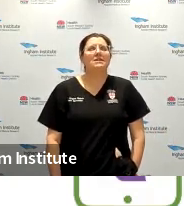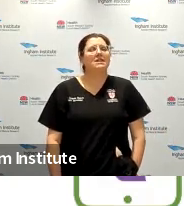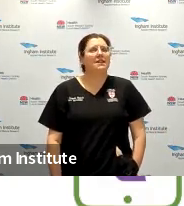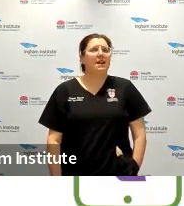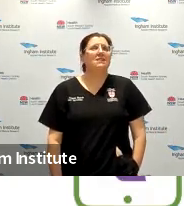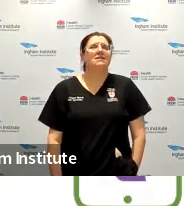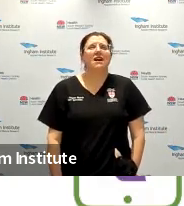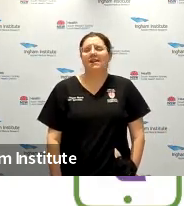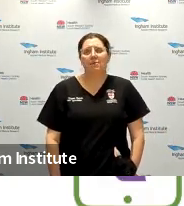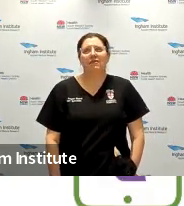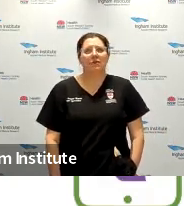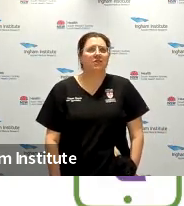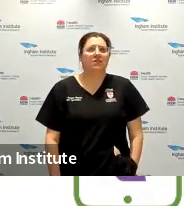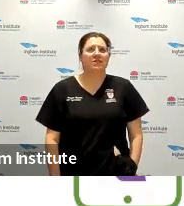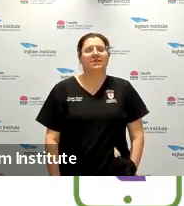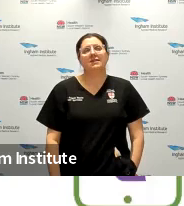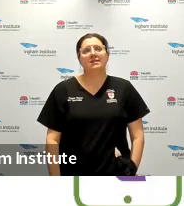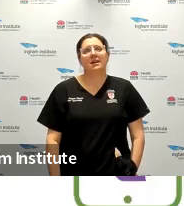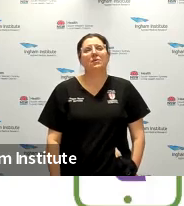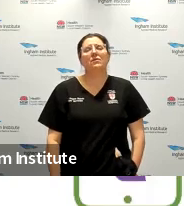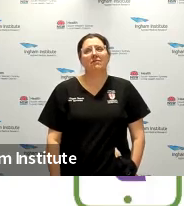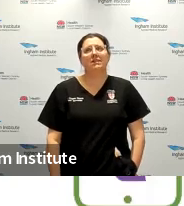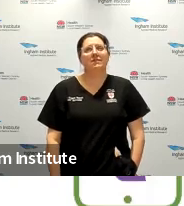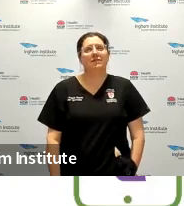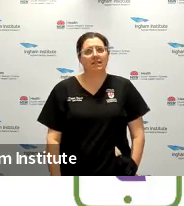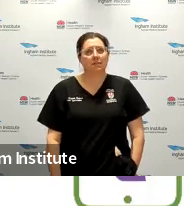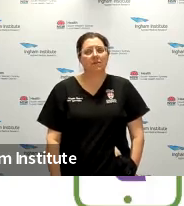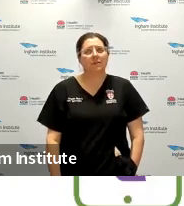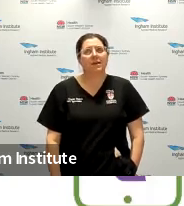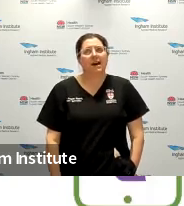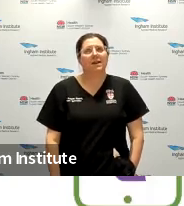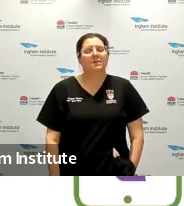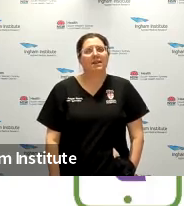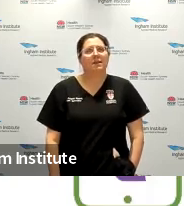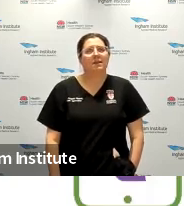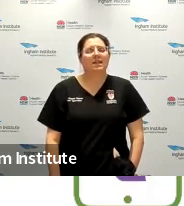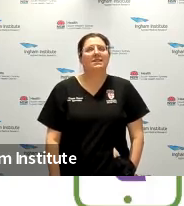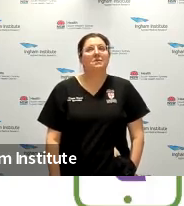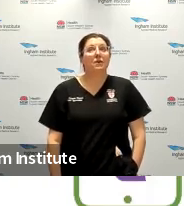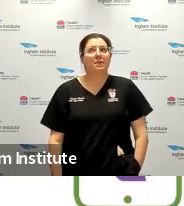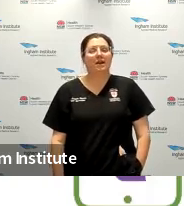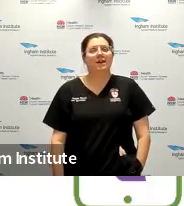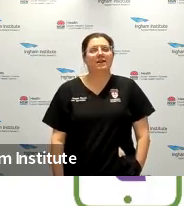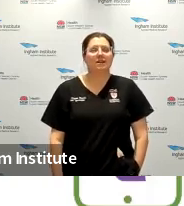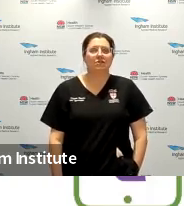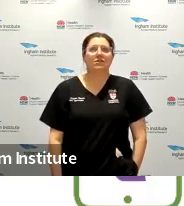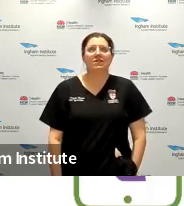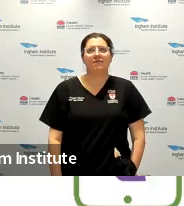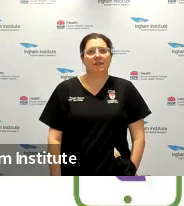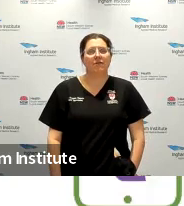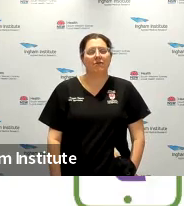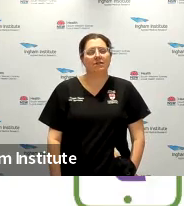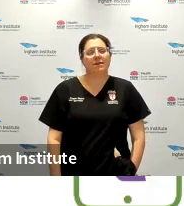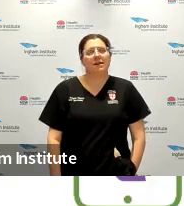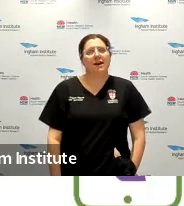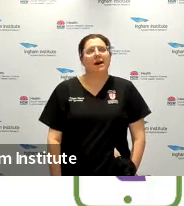then happens is that they answer a number of questions. Just as an example, they're relatively simple, aimed at being easy to be replicated across the